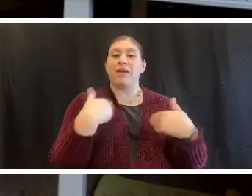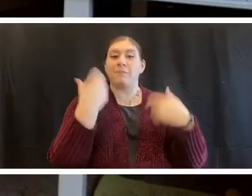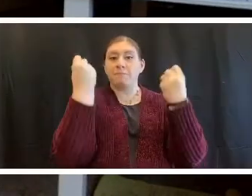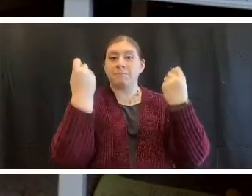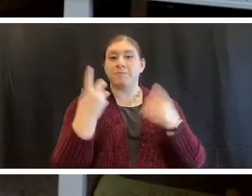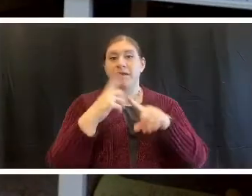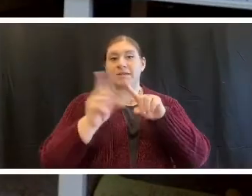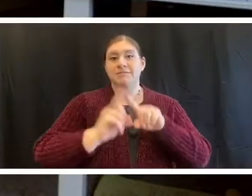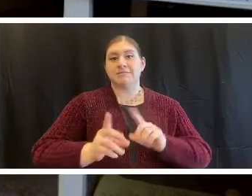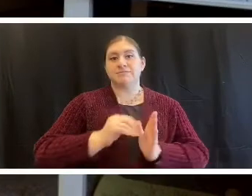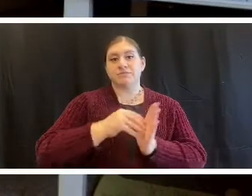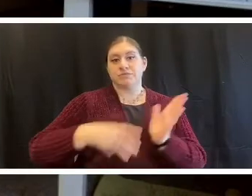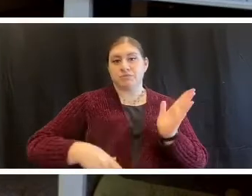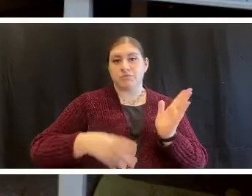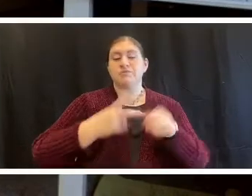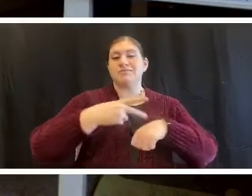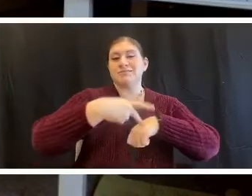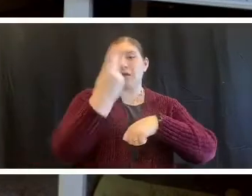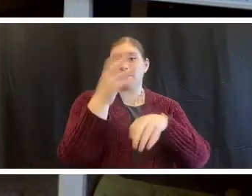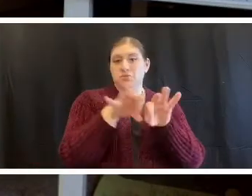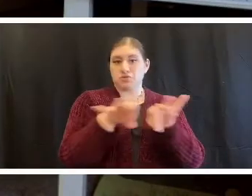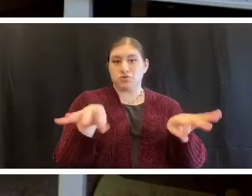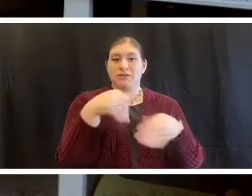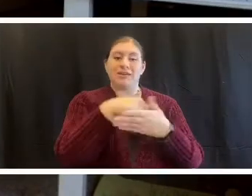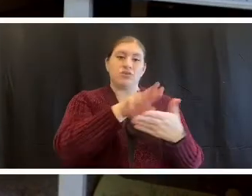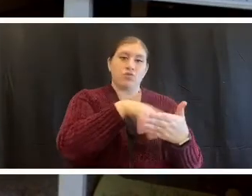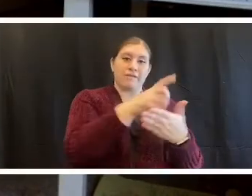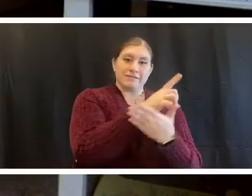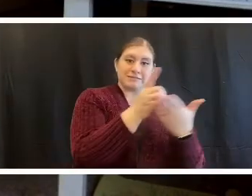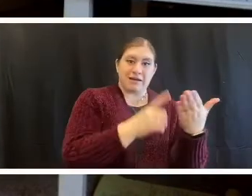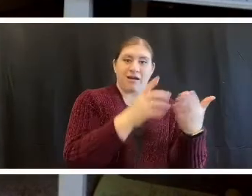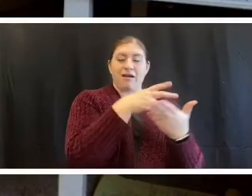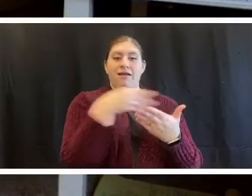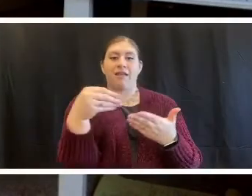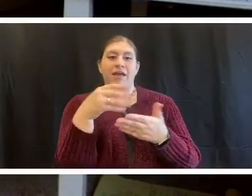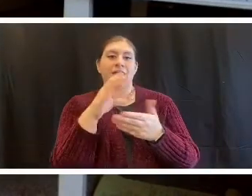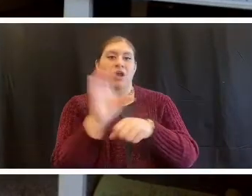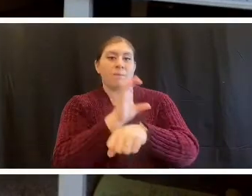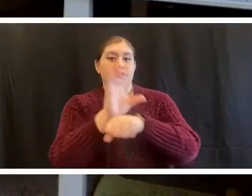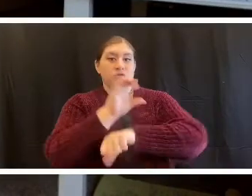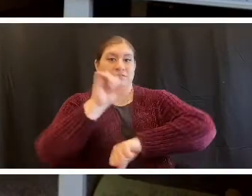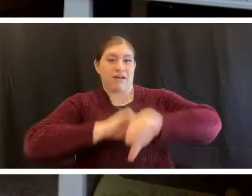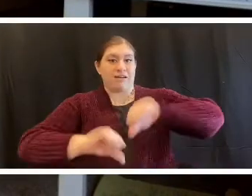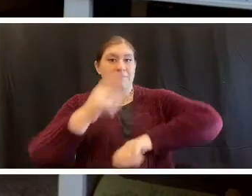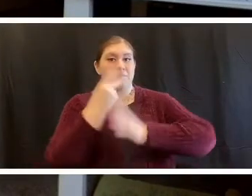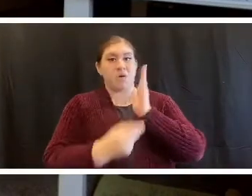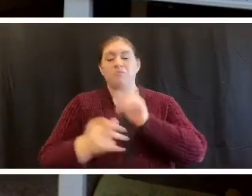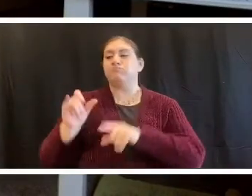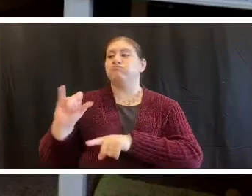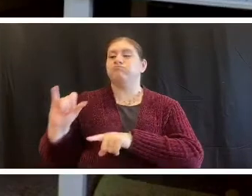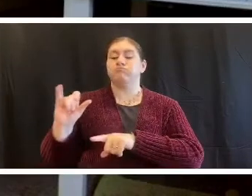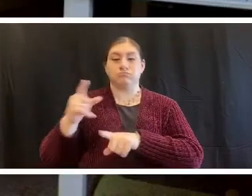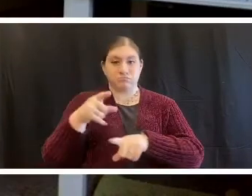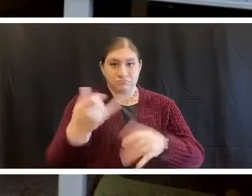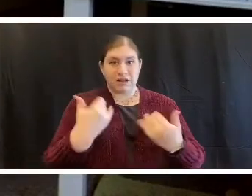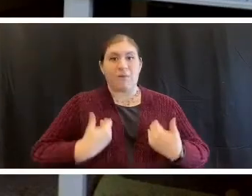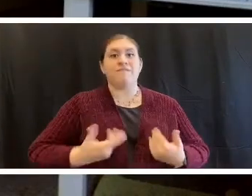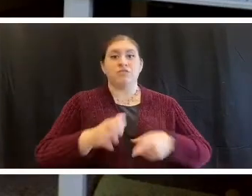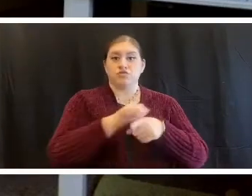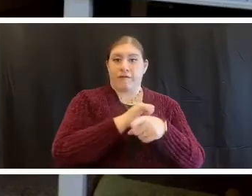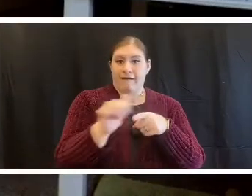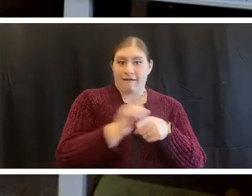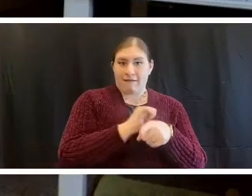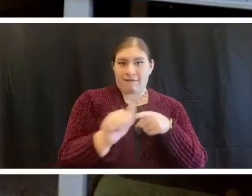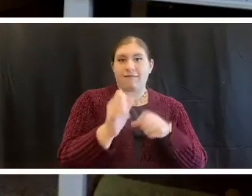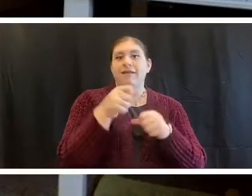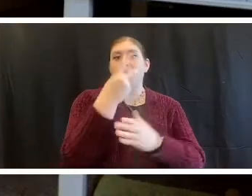of students who actually double degree in graphic design and computer science. So then they have the training